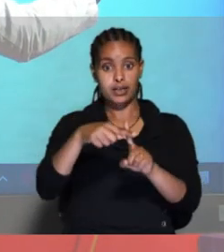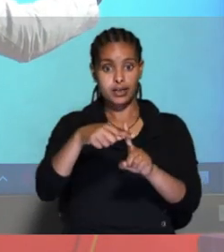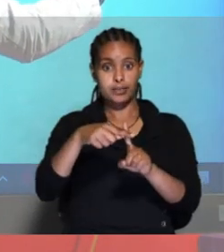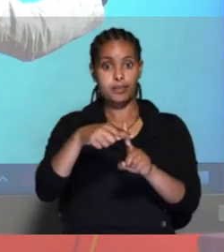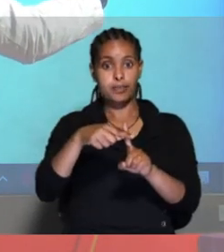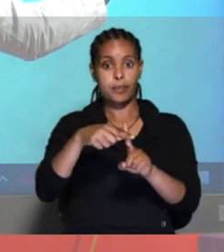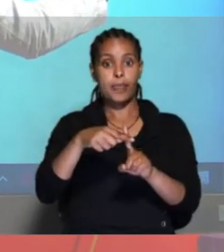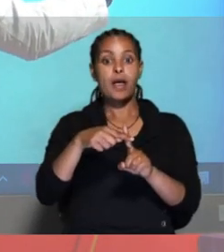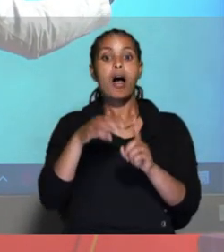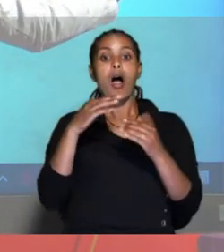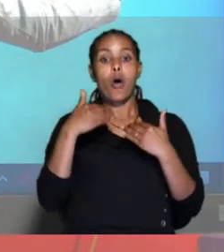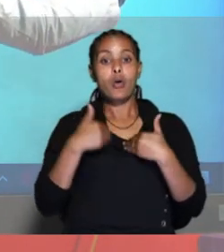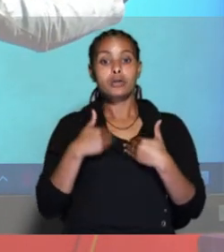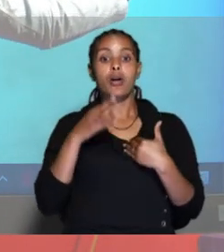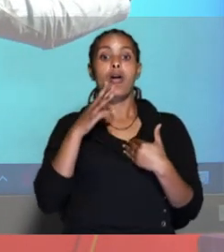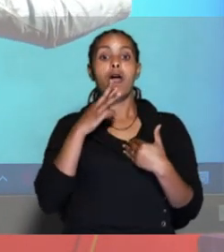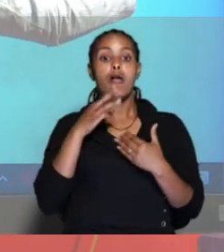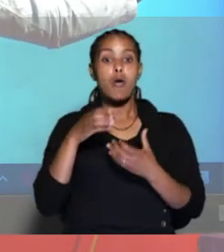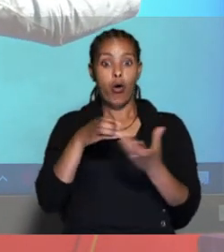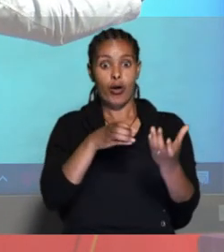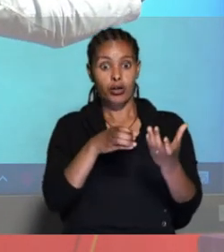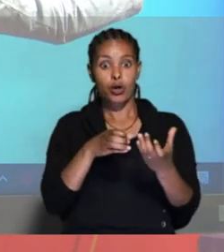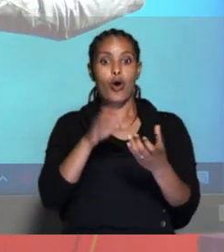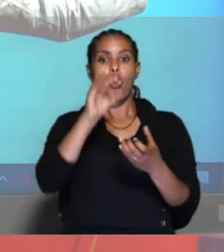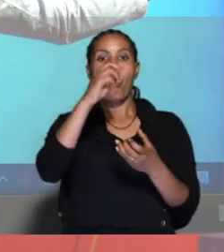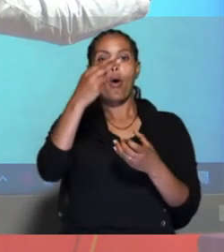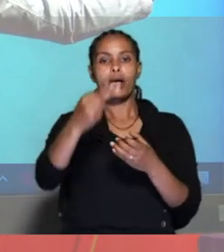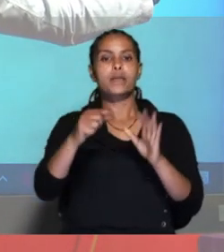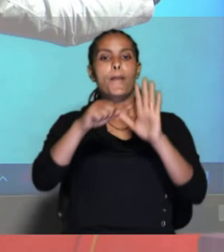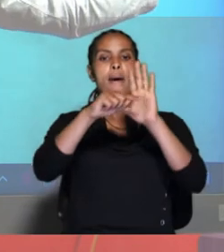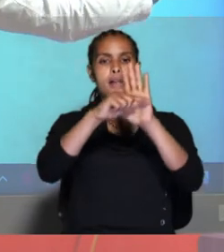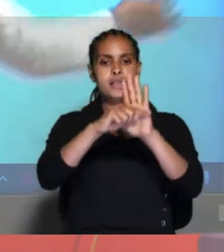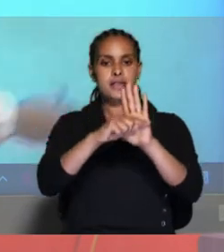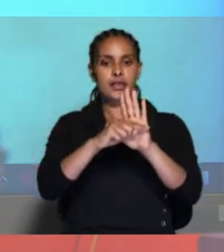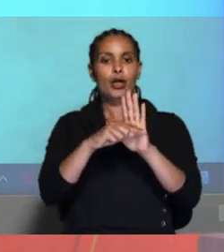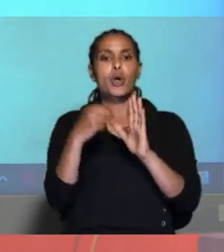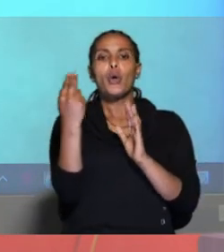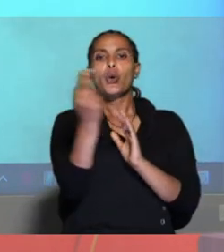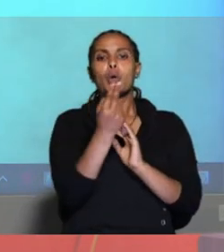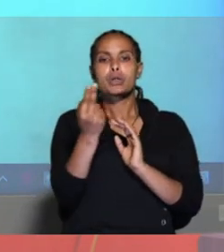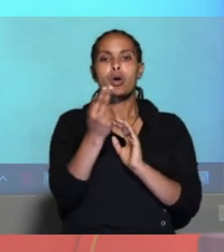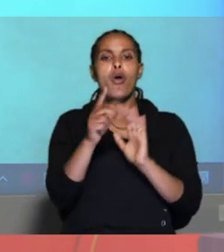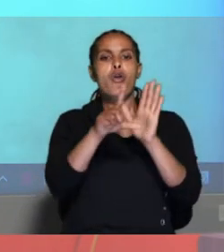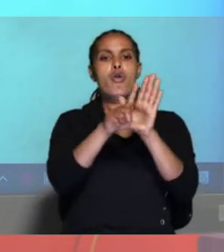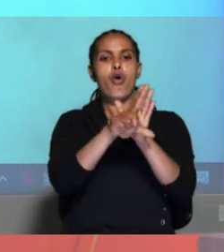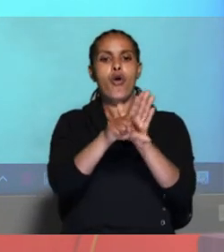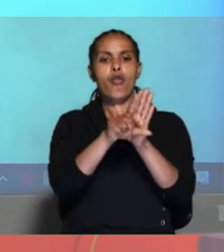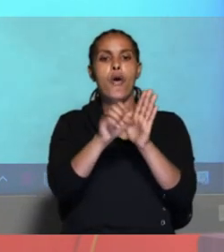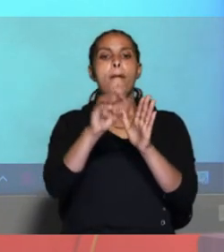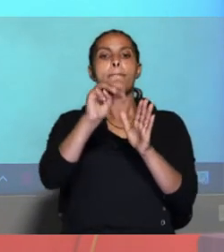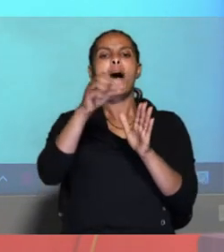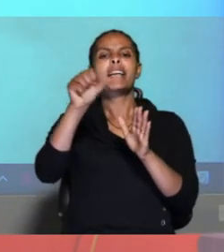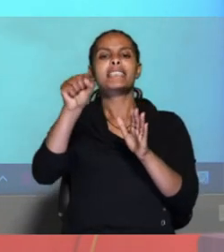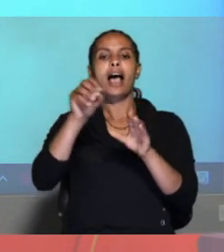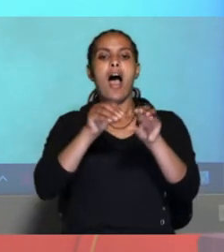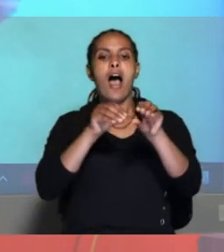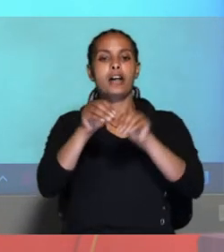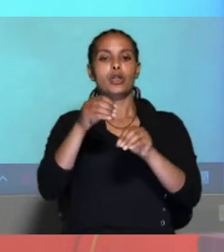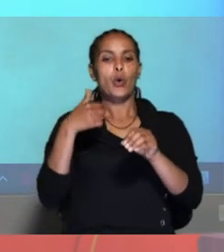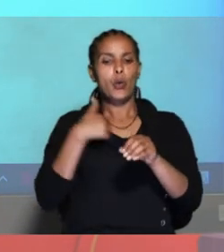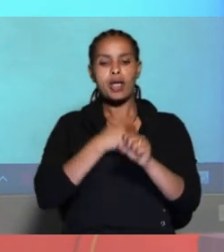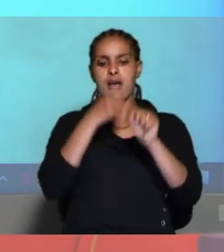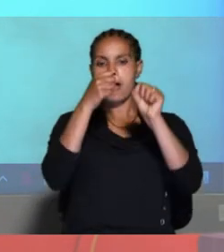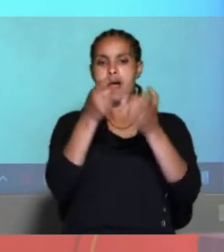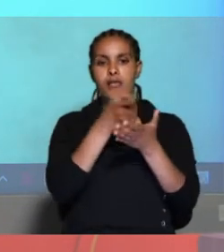BH plus aqueous plus OH minus. Using the law of mass action, we can